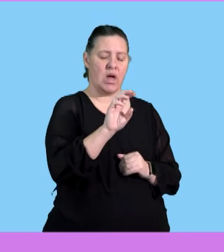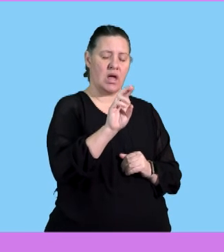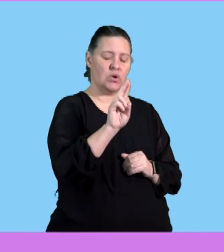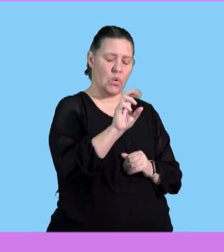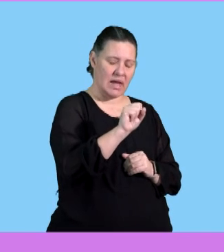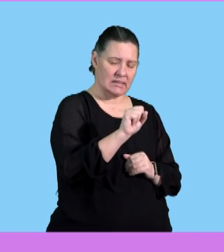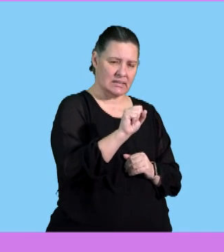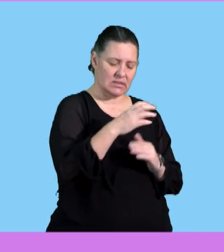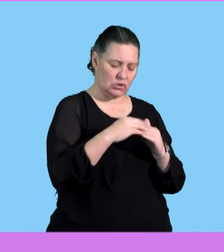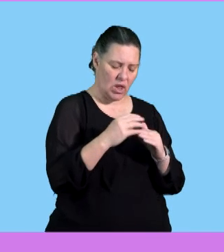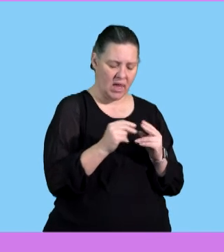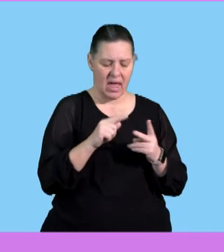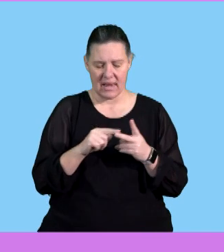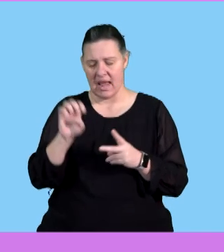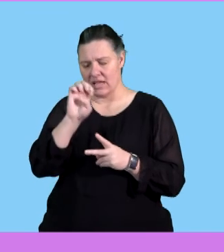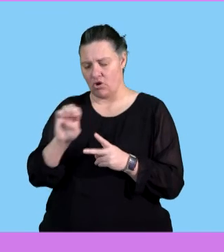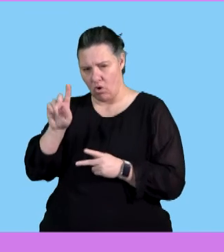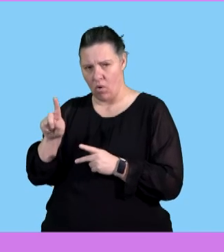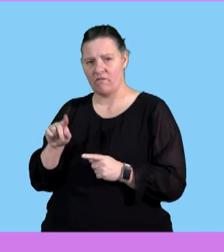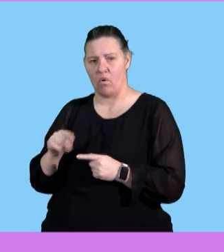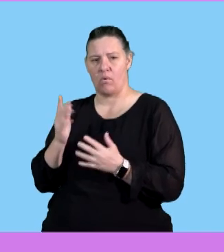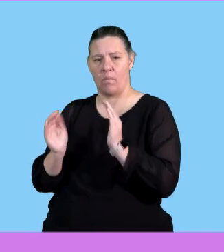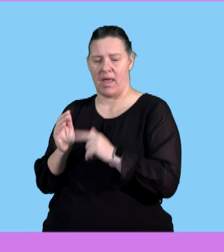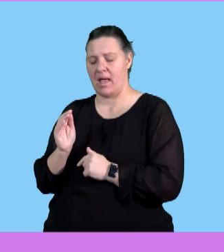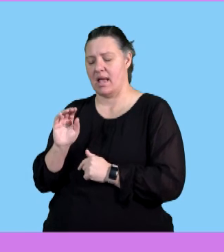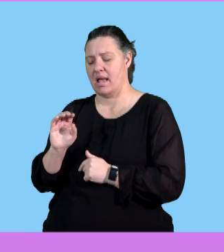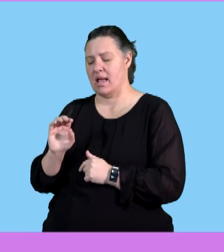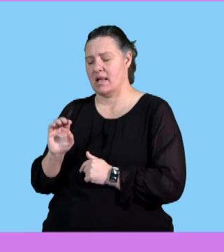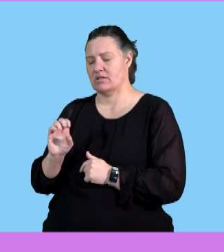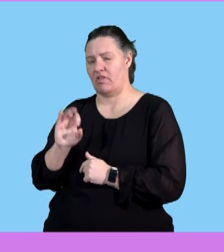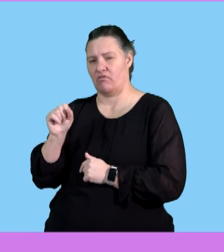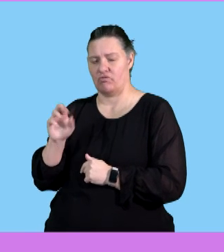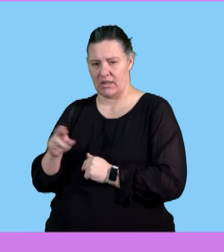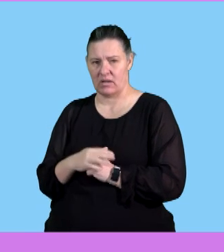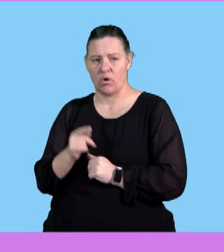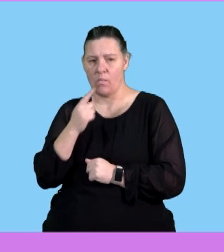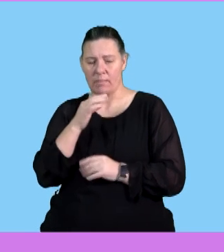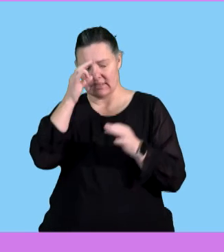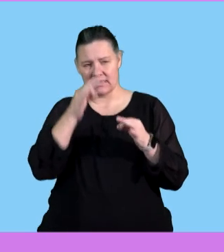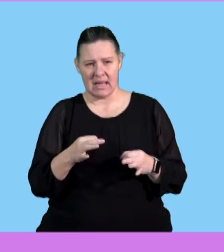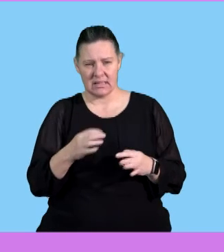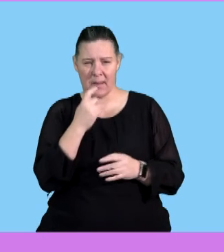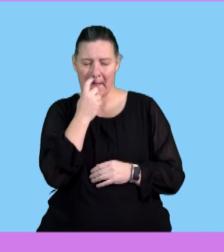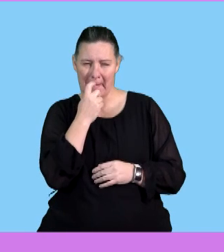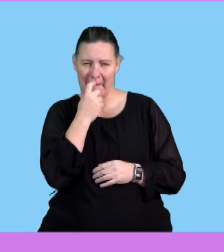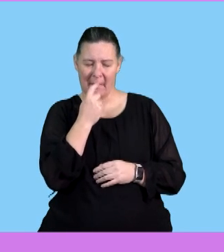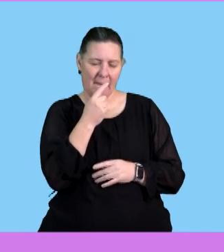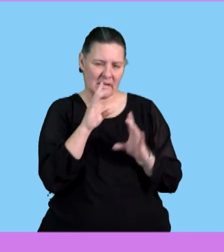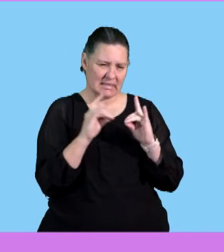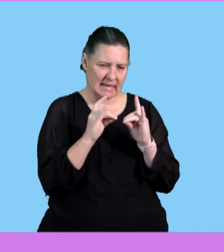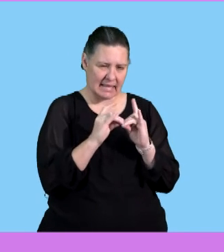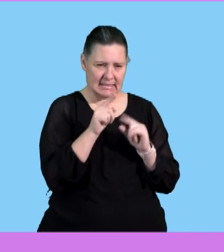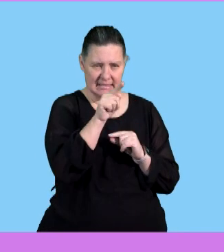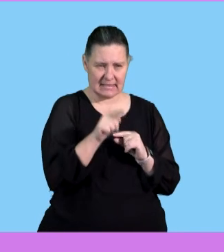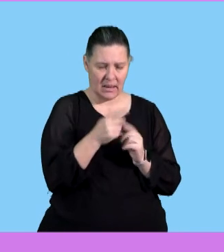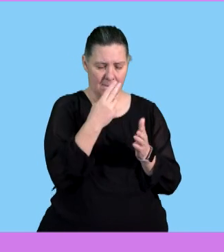US dollars compared to South African rand and the euro compared to South African rand. So number A, we are to determine the cost